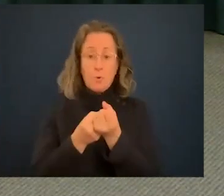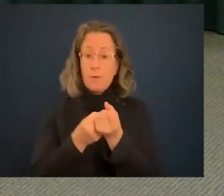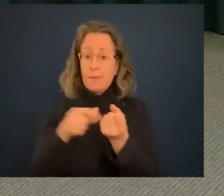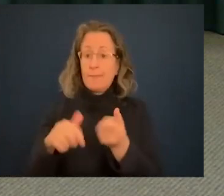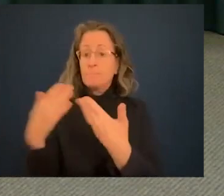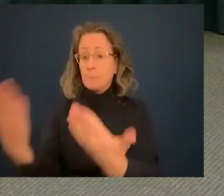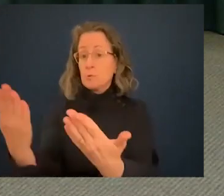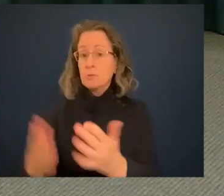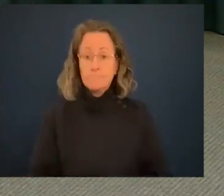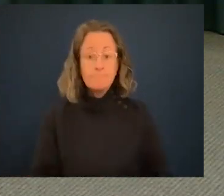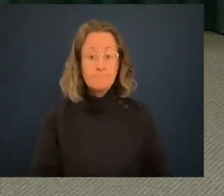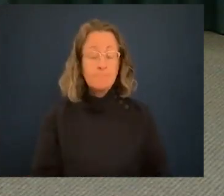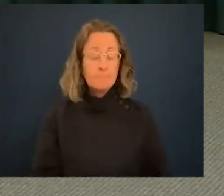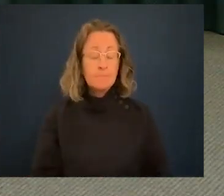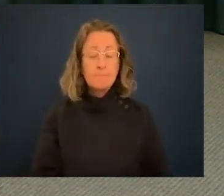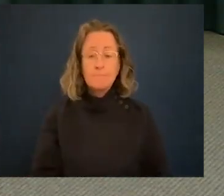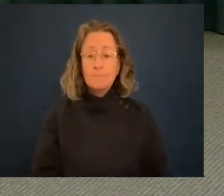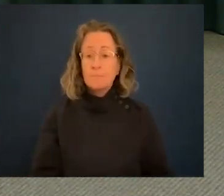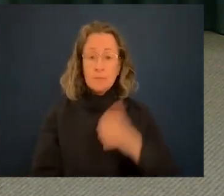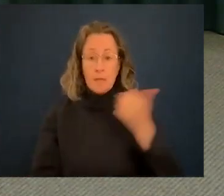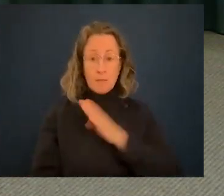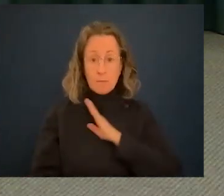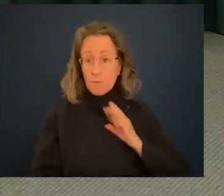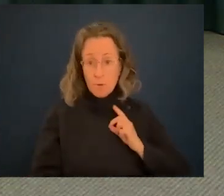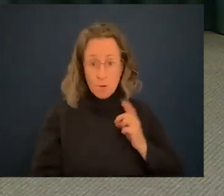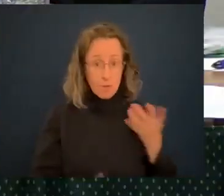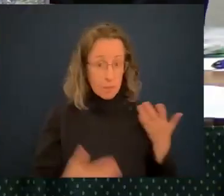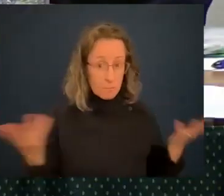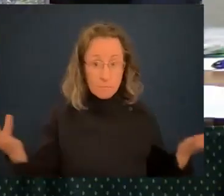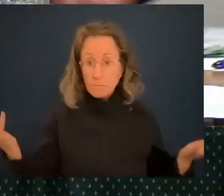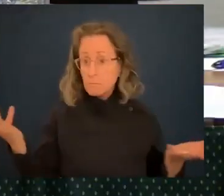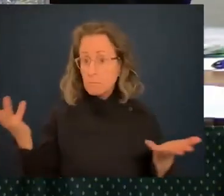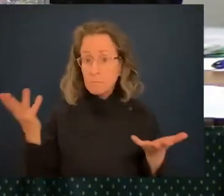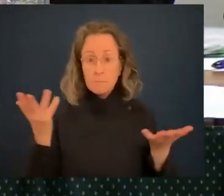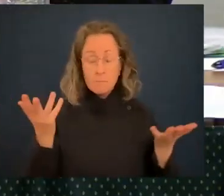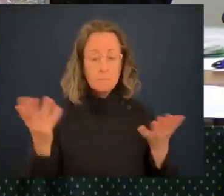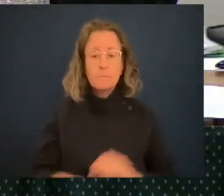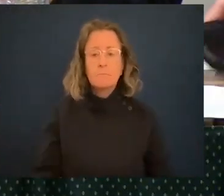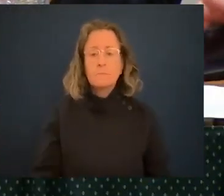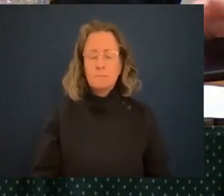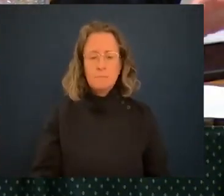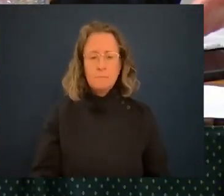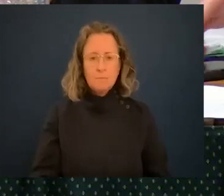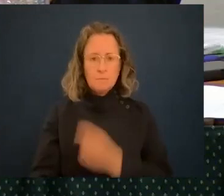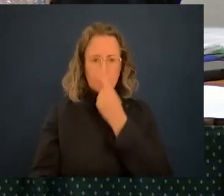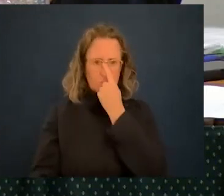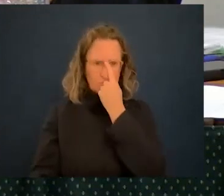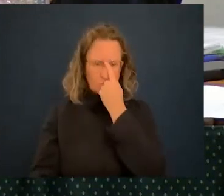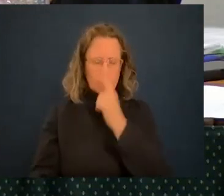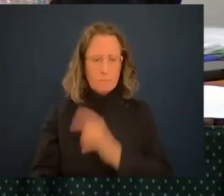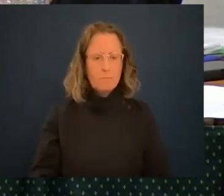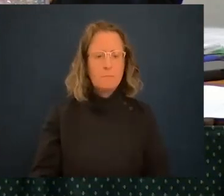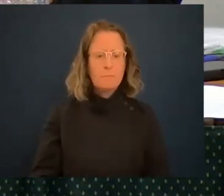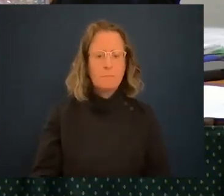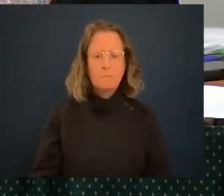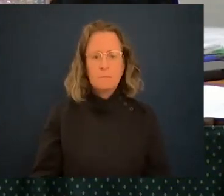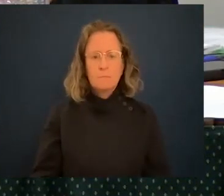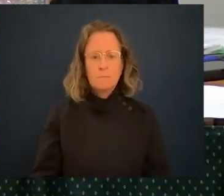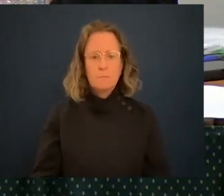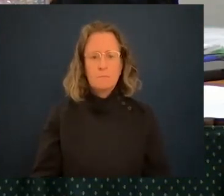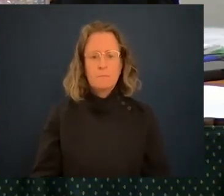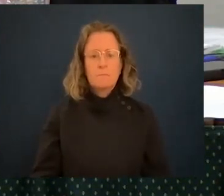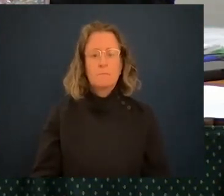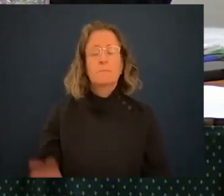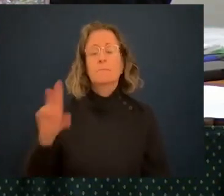uh other board members uh Daniel yeah um so earlier